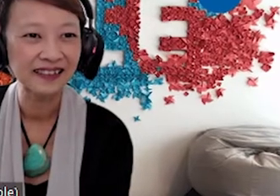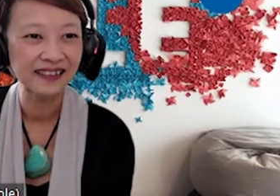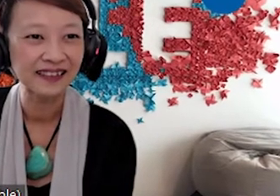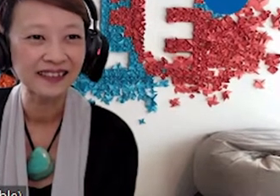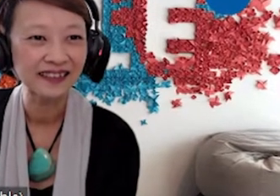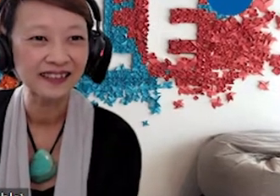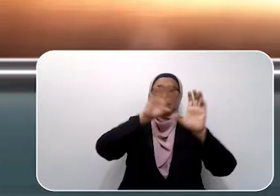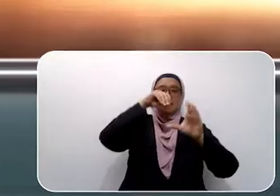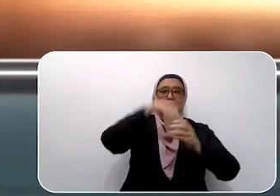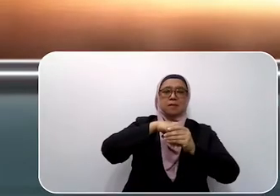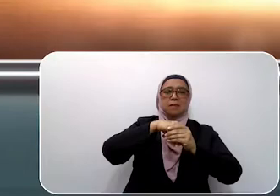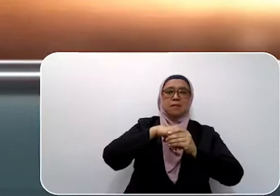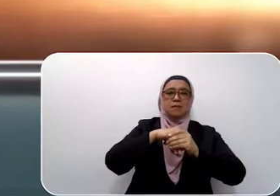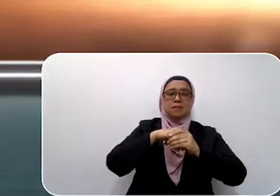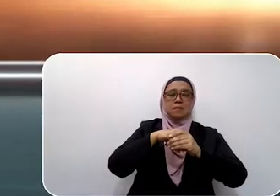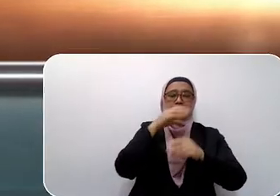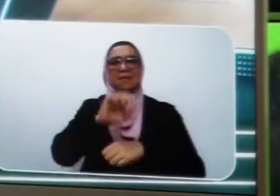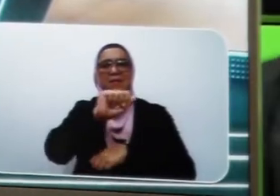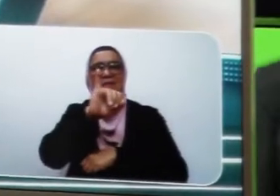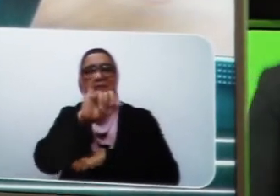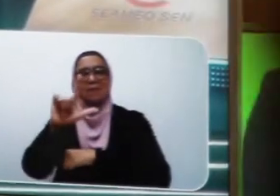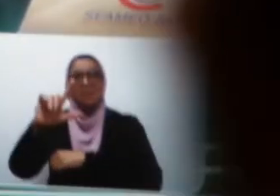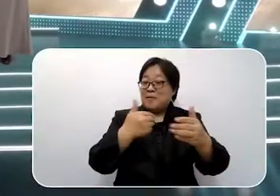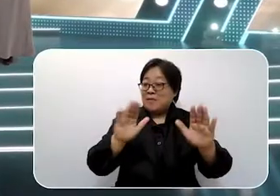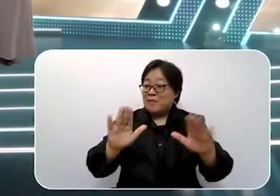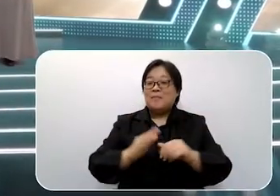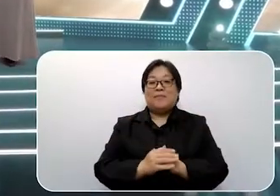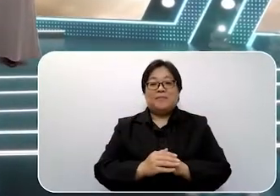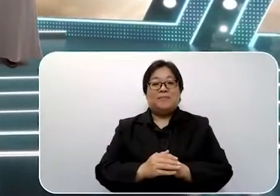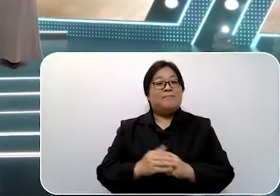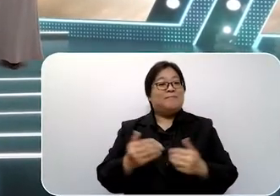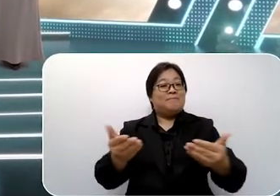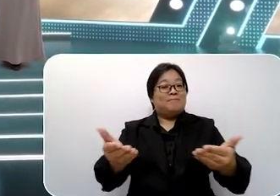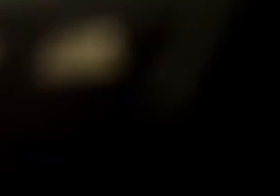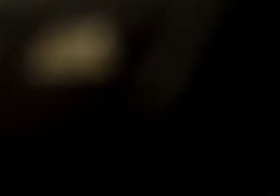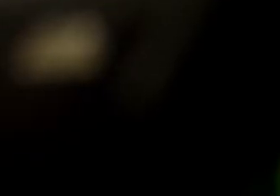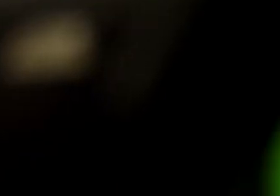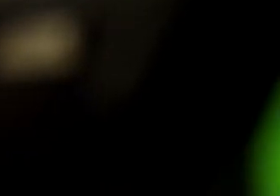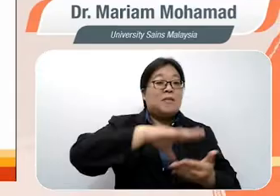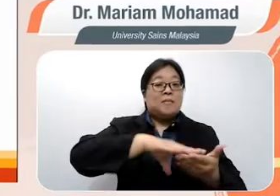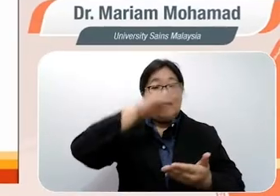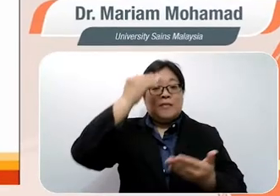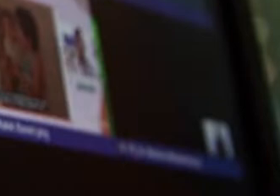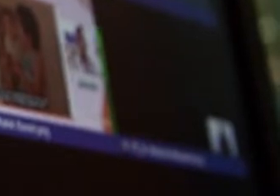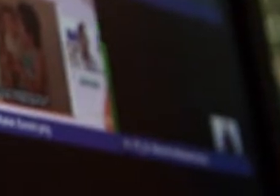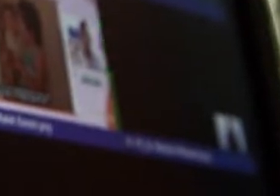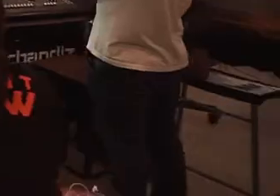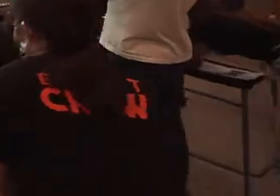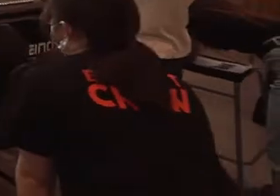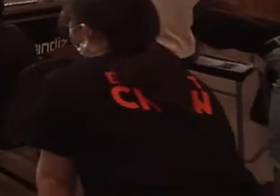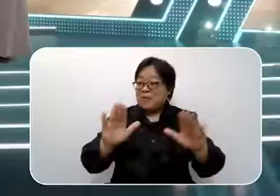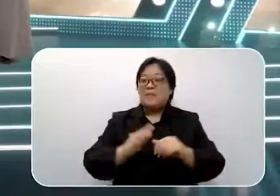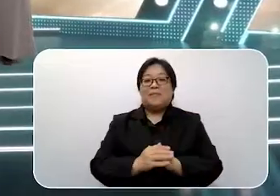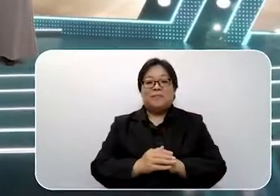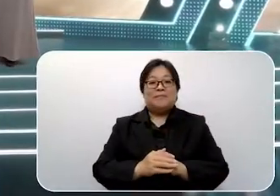and special education agenda. We would like to invite Dr. Ethel Agnes, P. Valenzuela, Director of Senior